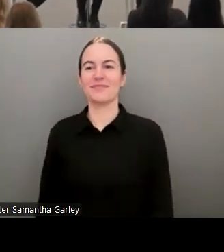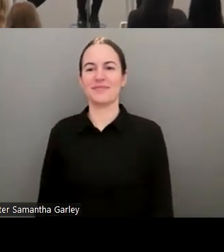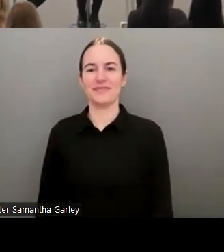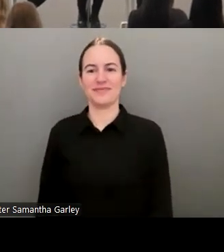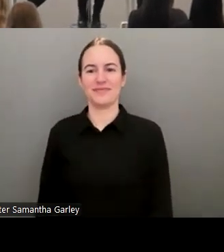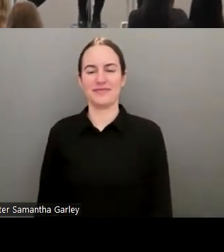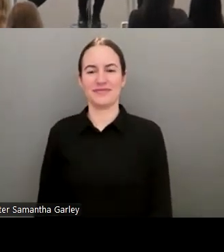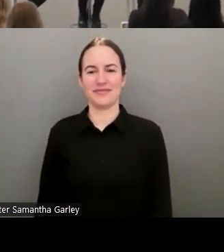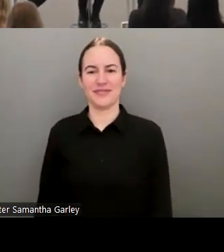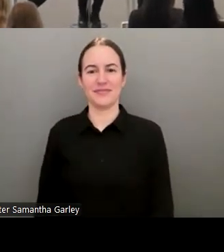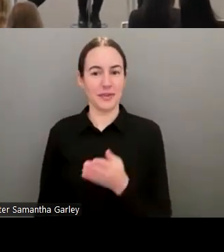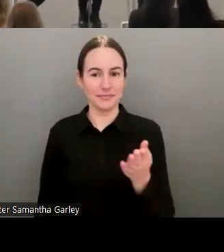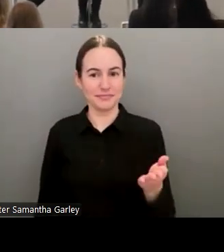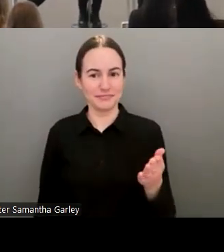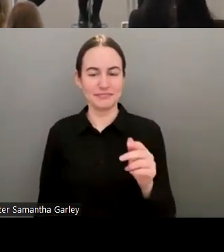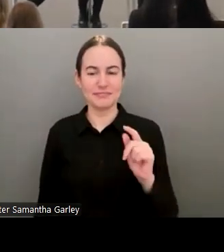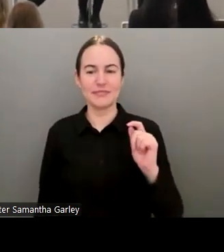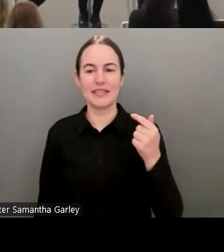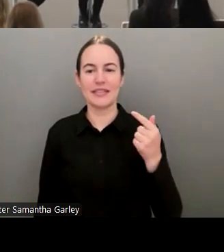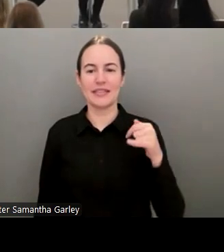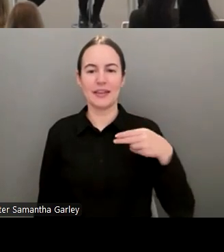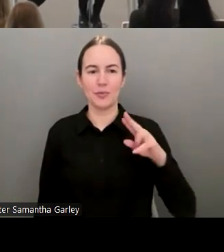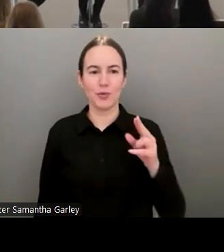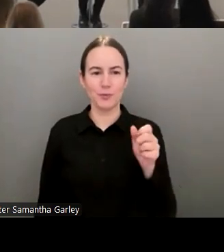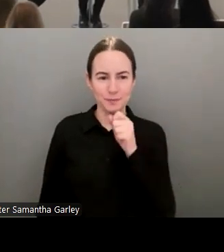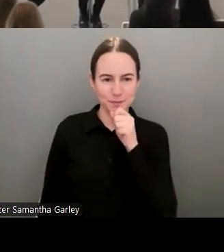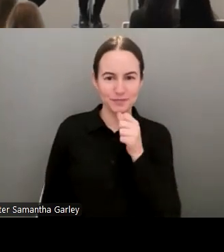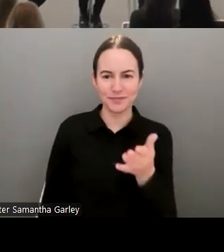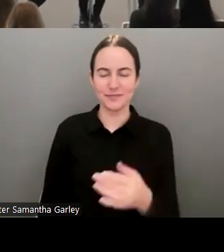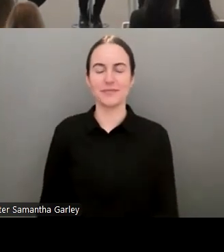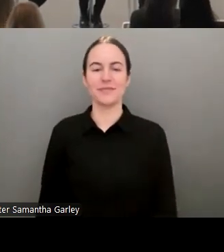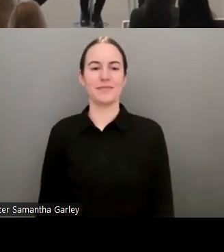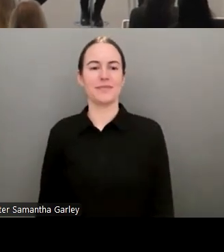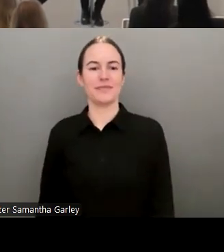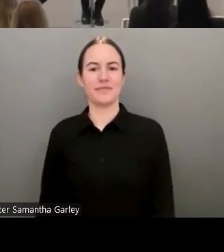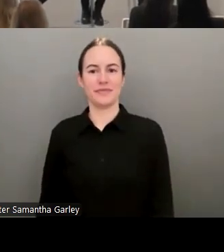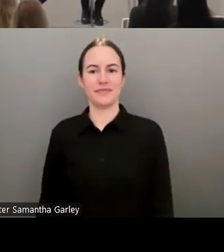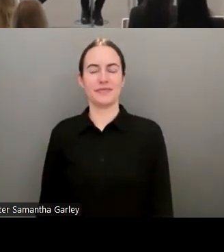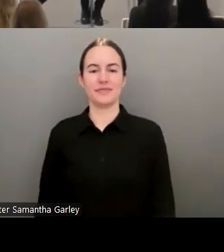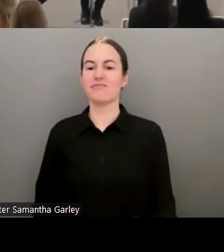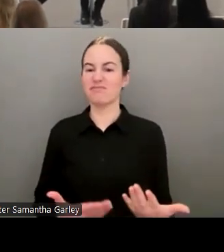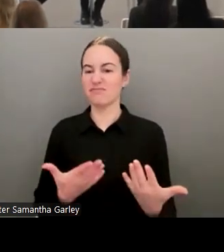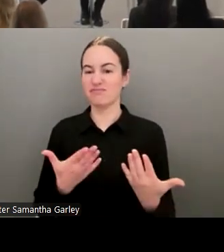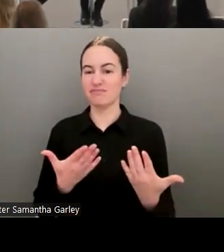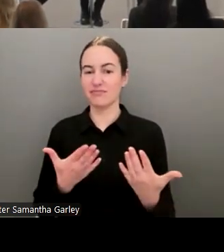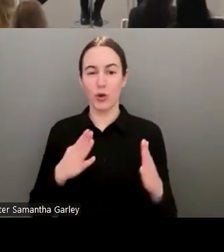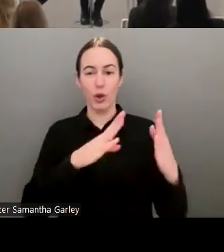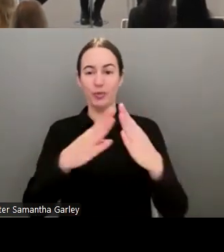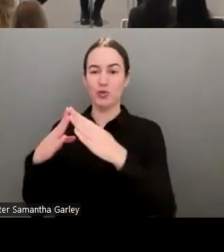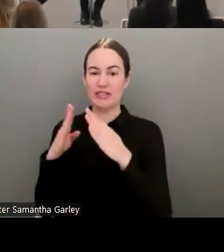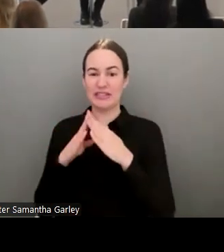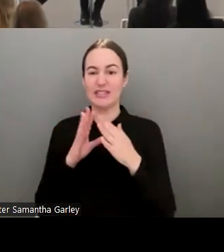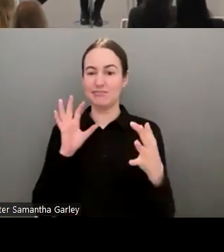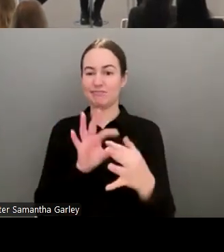since you have the microphone now. Yeah, I think being able to access the community is one significant one,